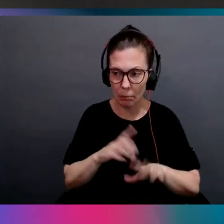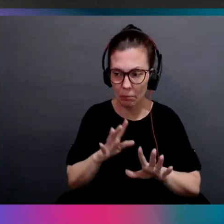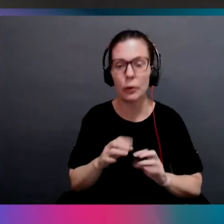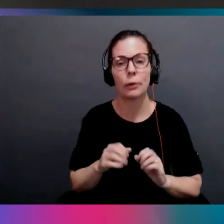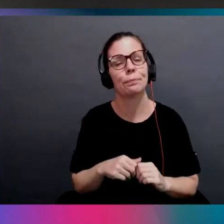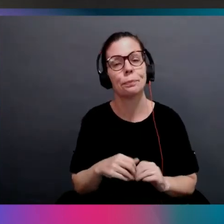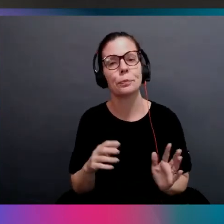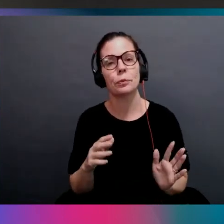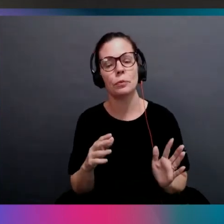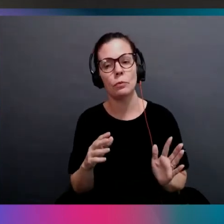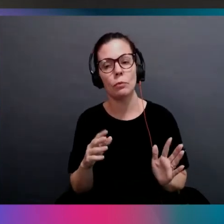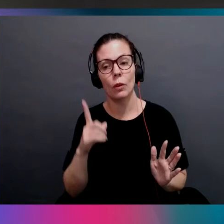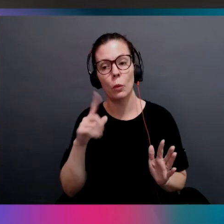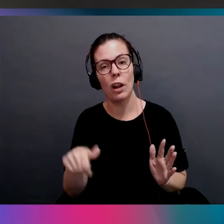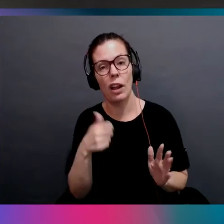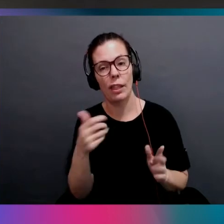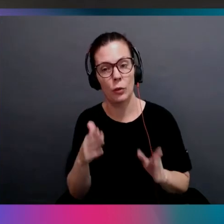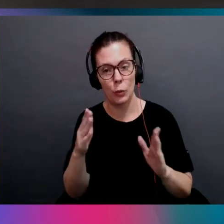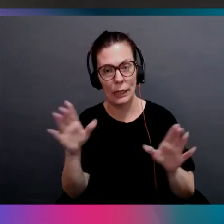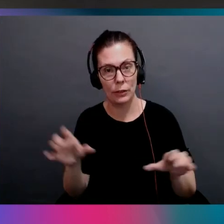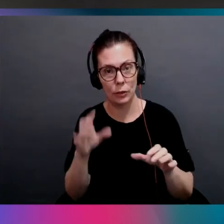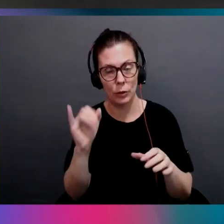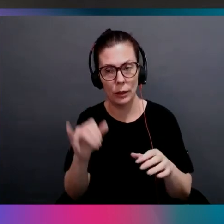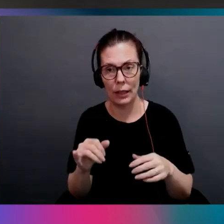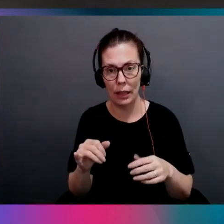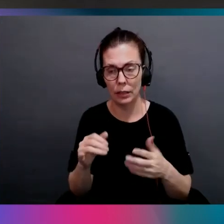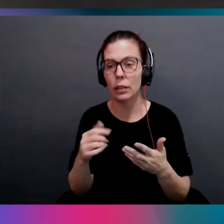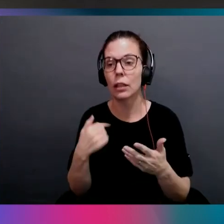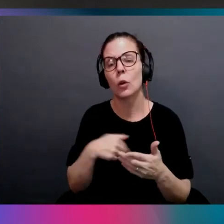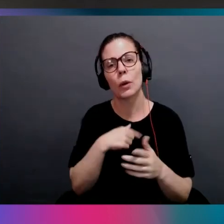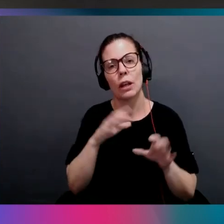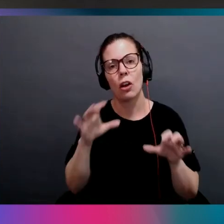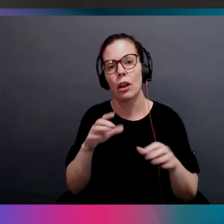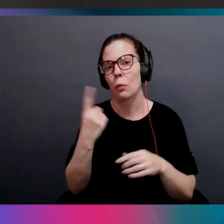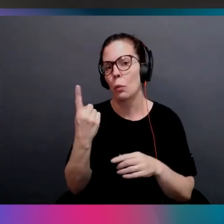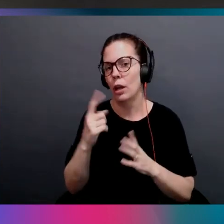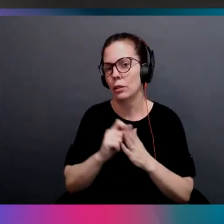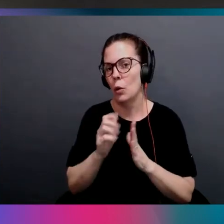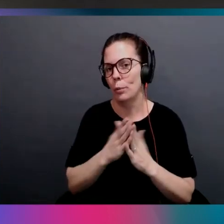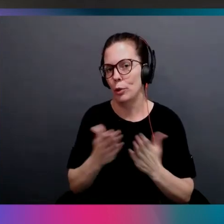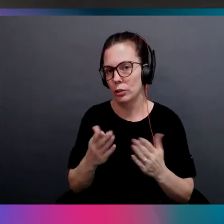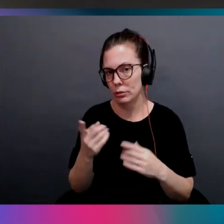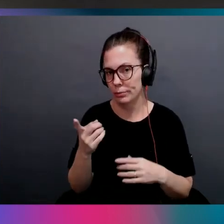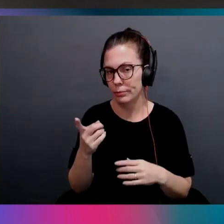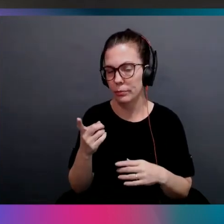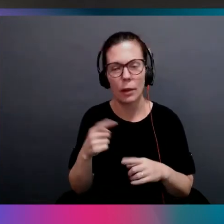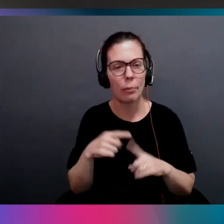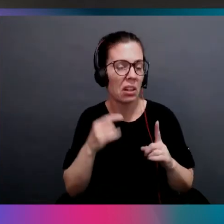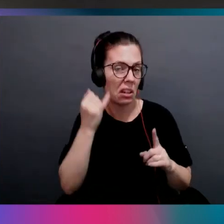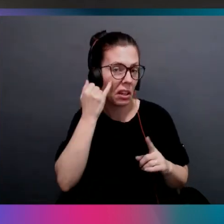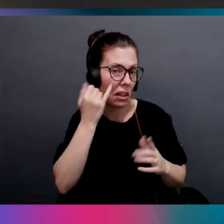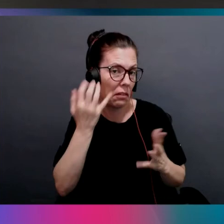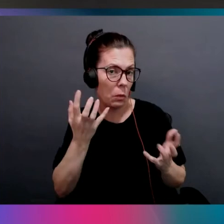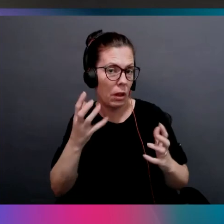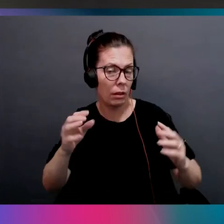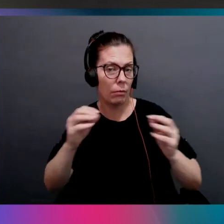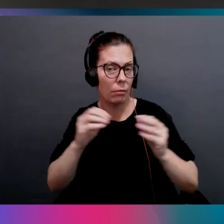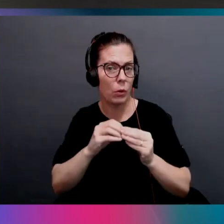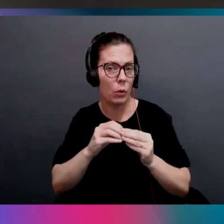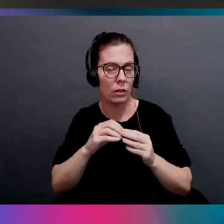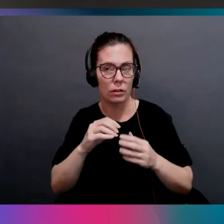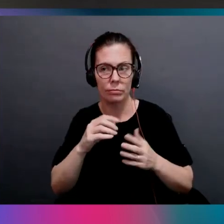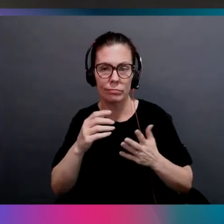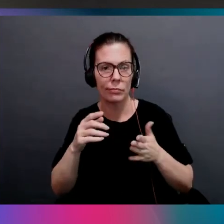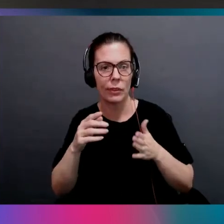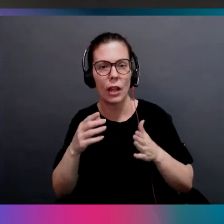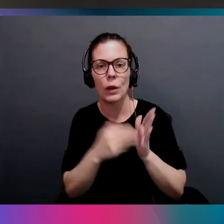So one of the other ways to do this, right? Is we're doing this all in one notebook, but what if we wanted to kind of do it more in a way that a